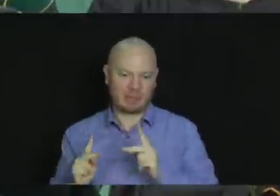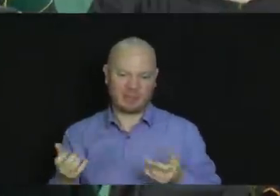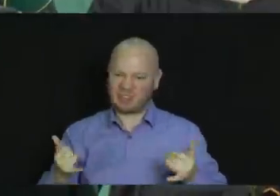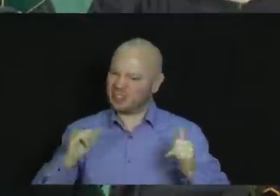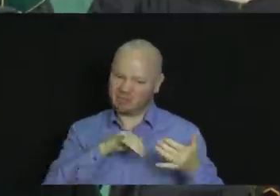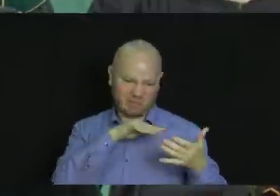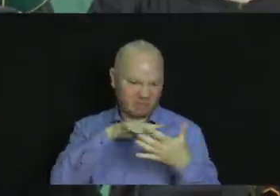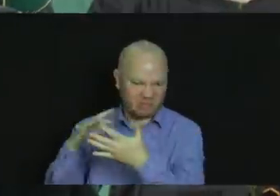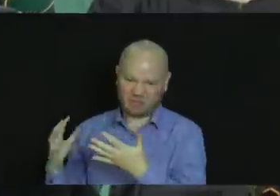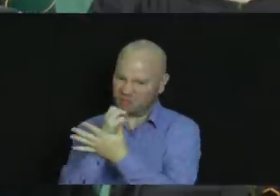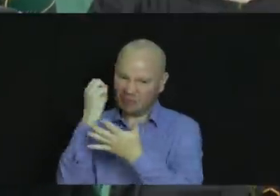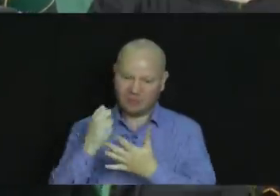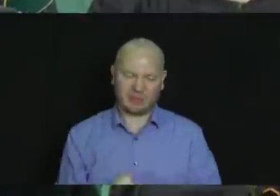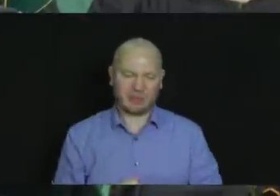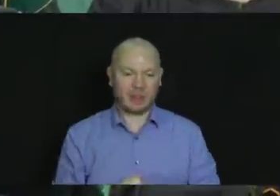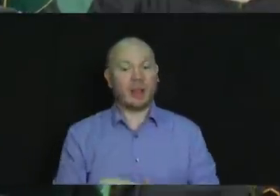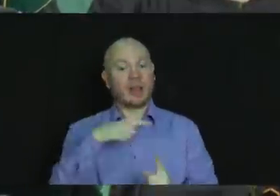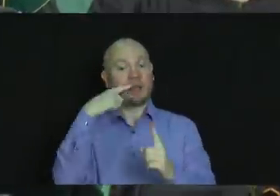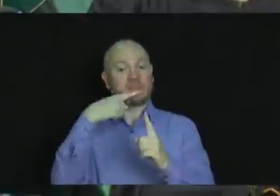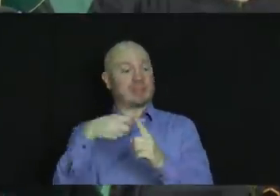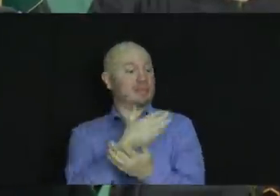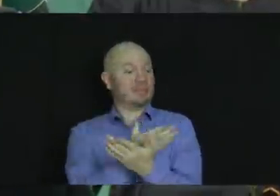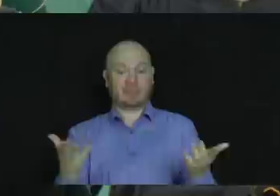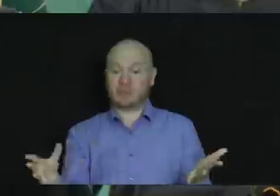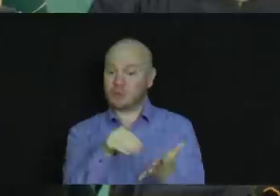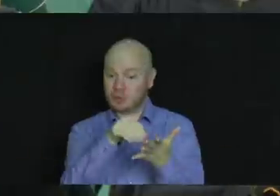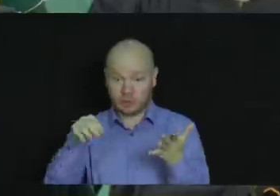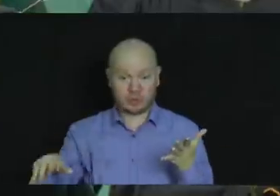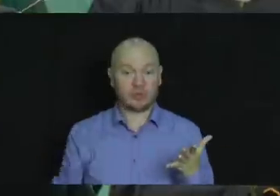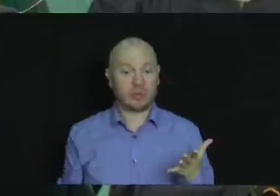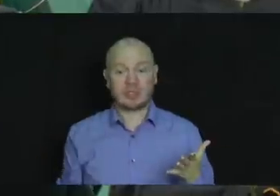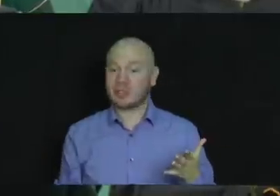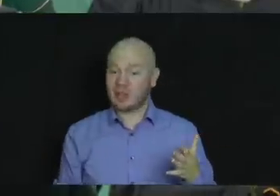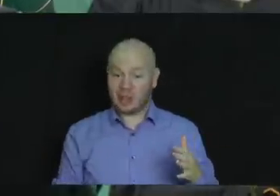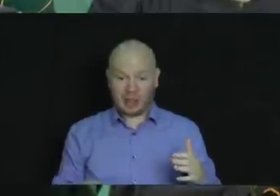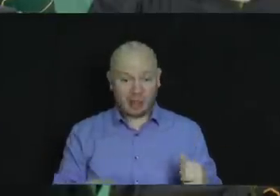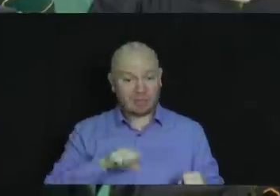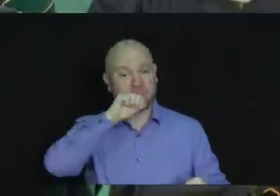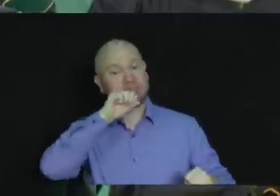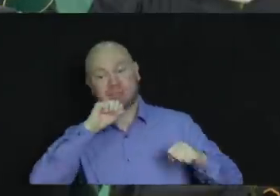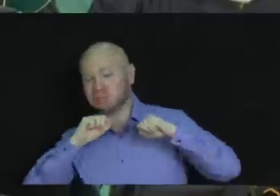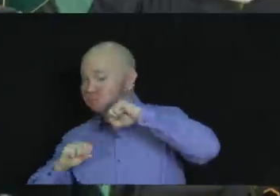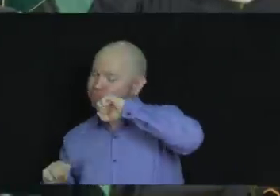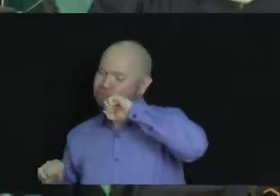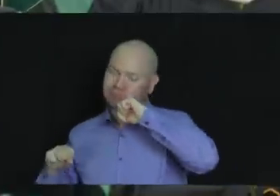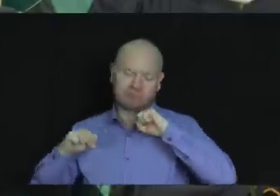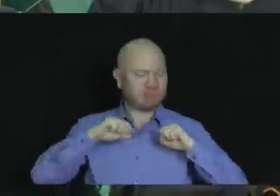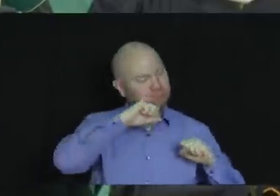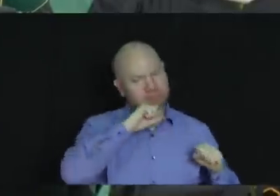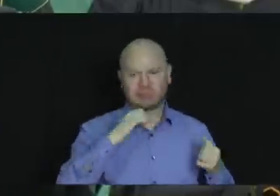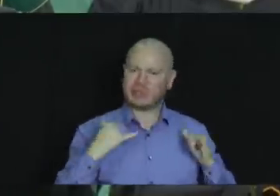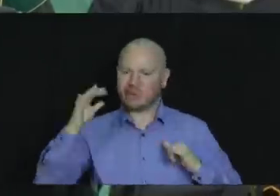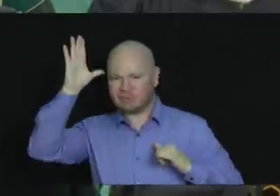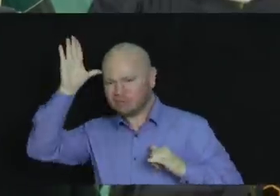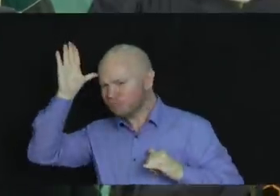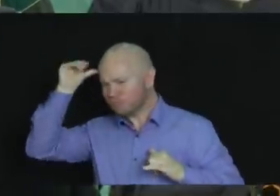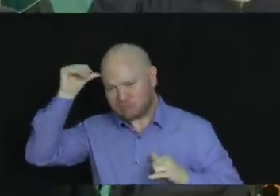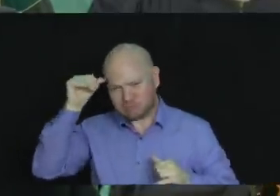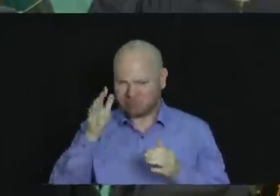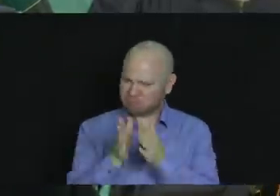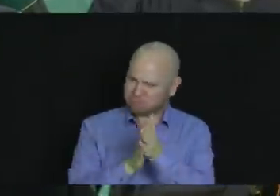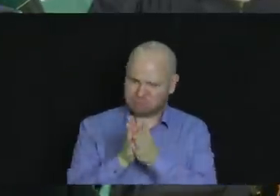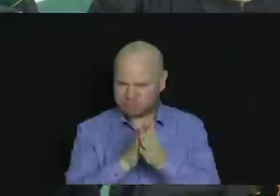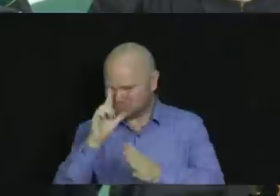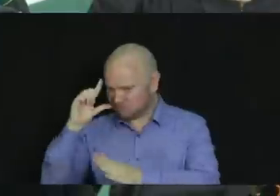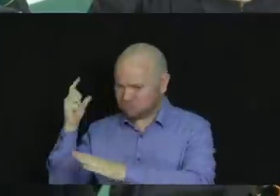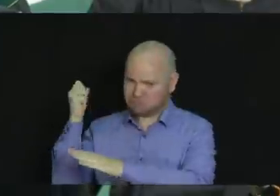met unprecedented obstacles with resilience and determination. And despite historic changes